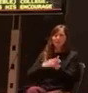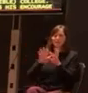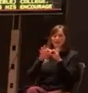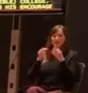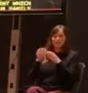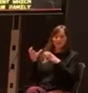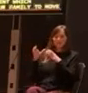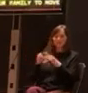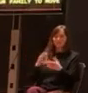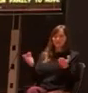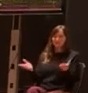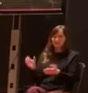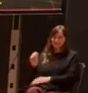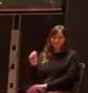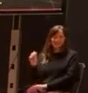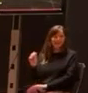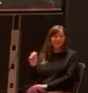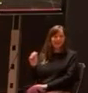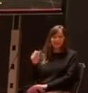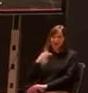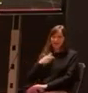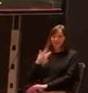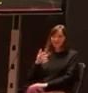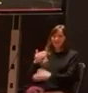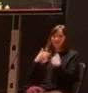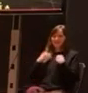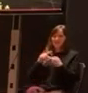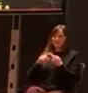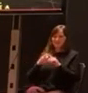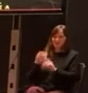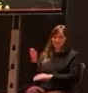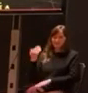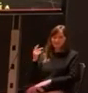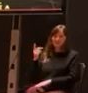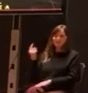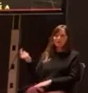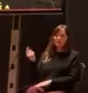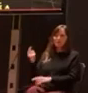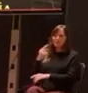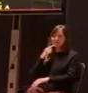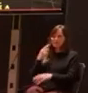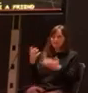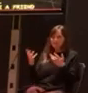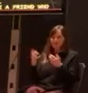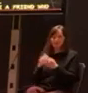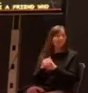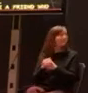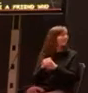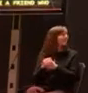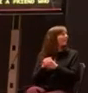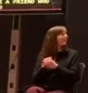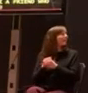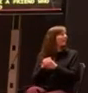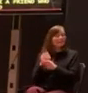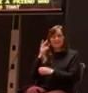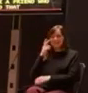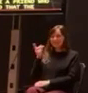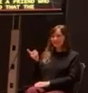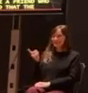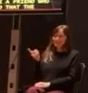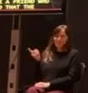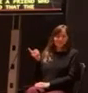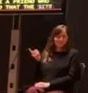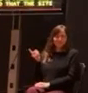Seattle. I had a friend who always said that the sight of him